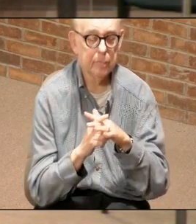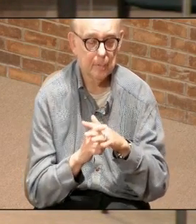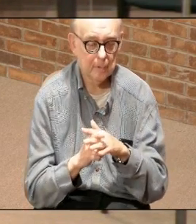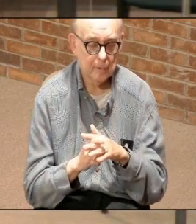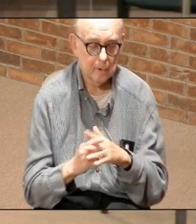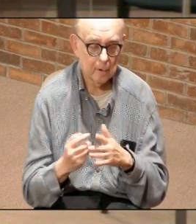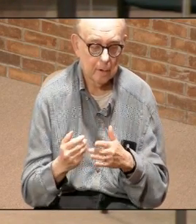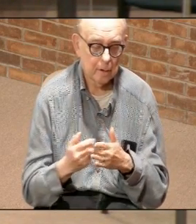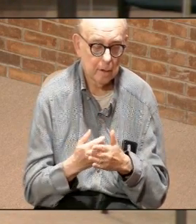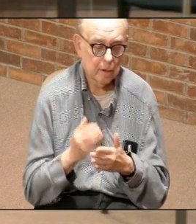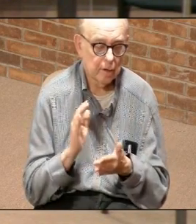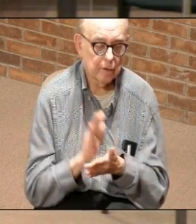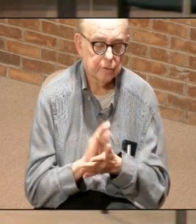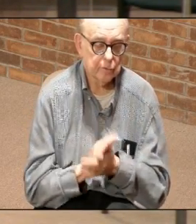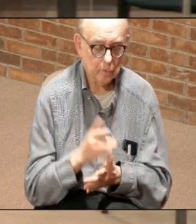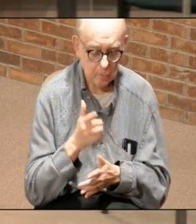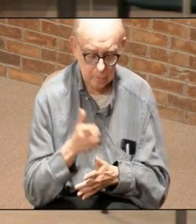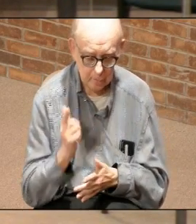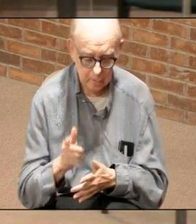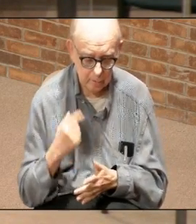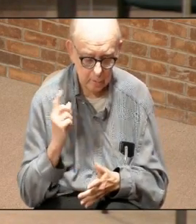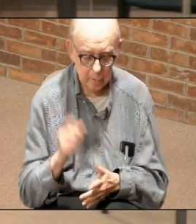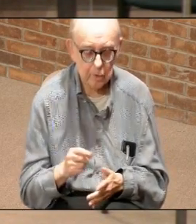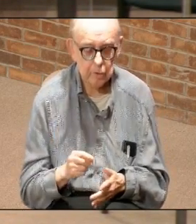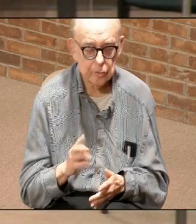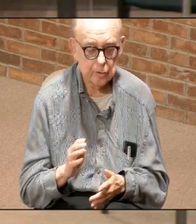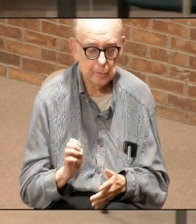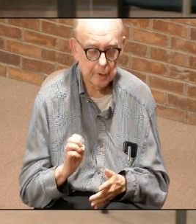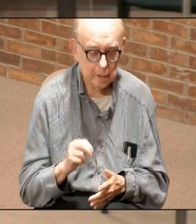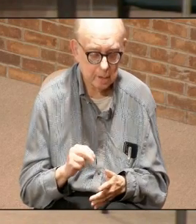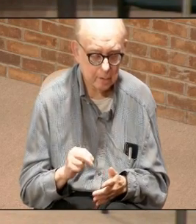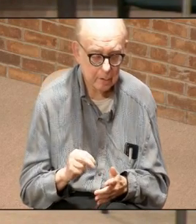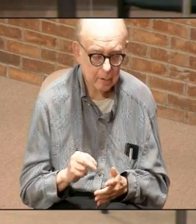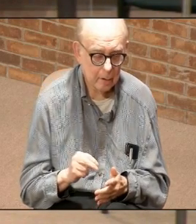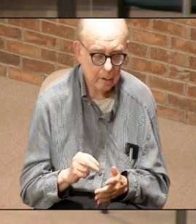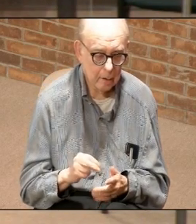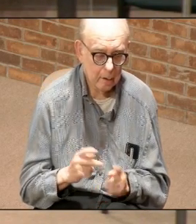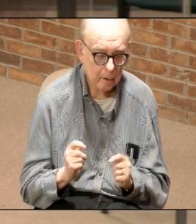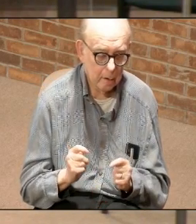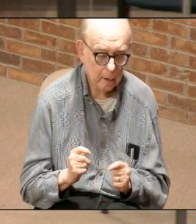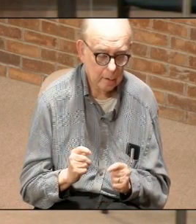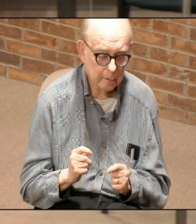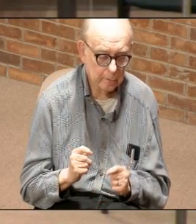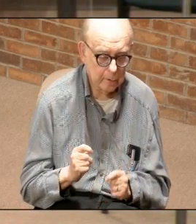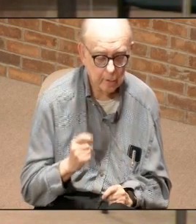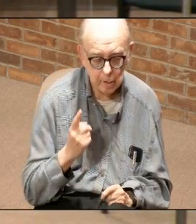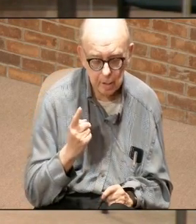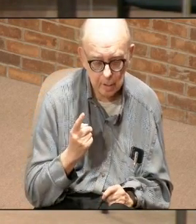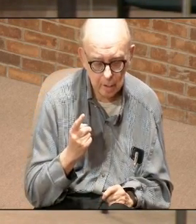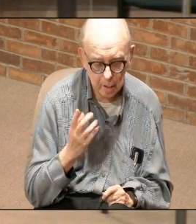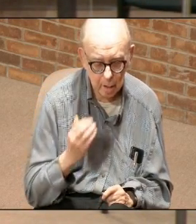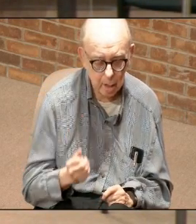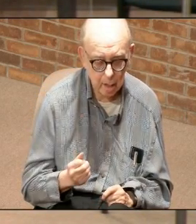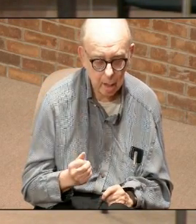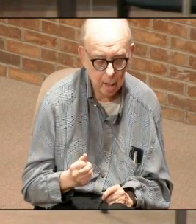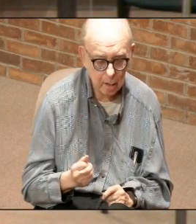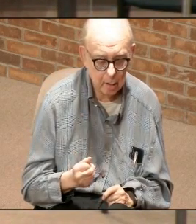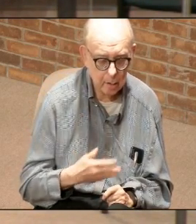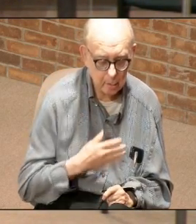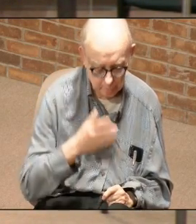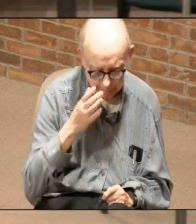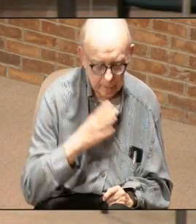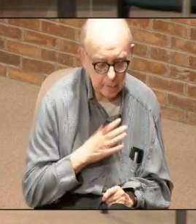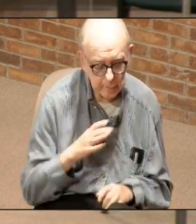A school shooting, when we should have been trying to figure out, why did that young man